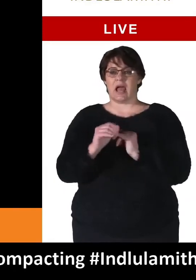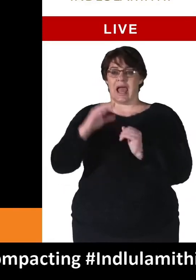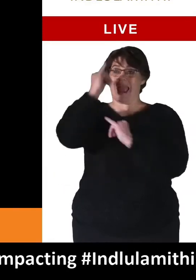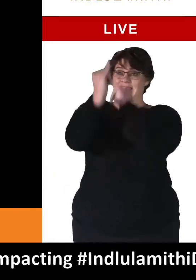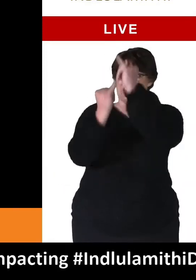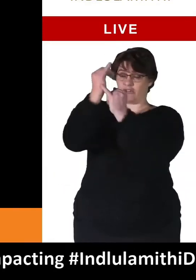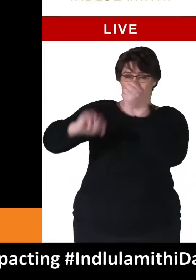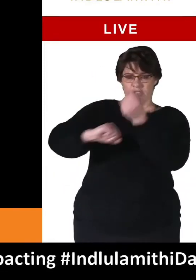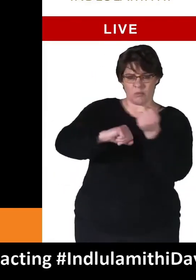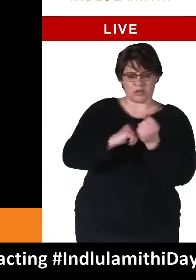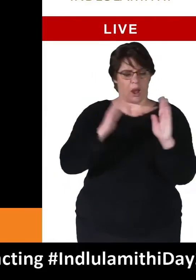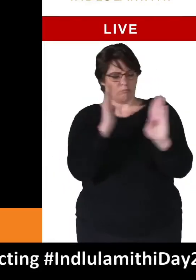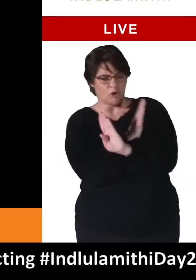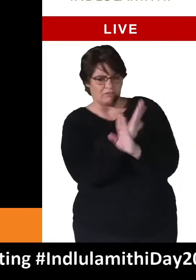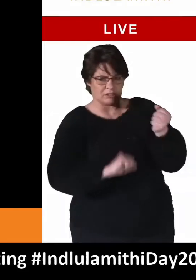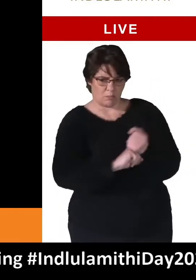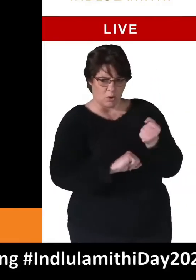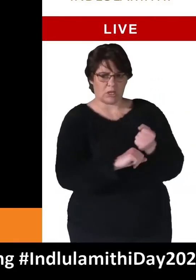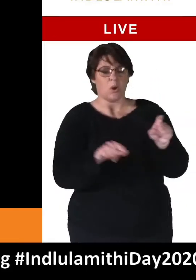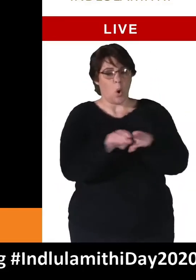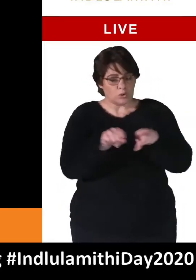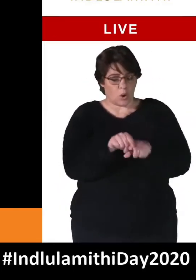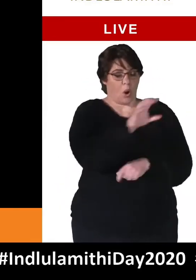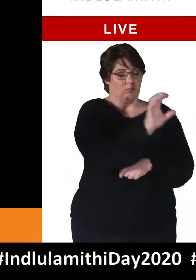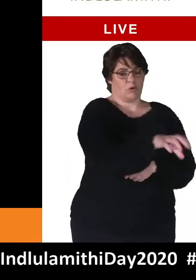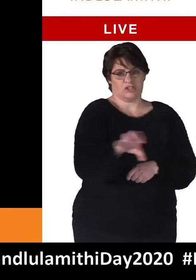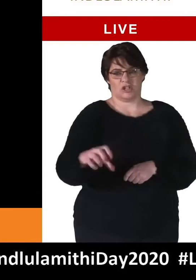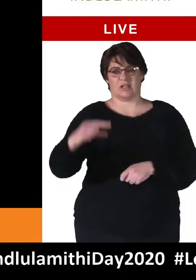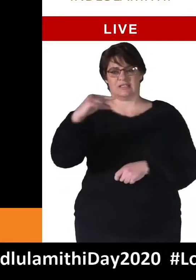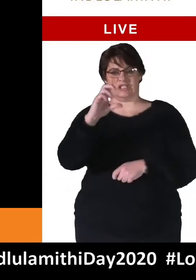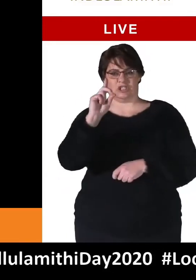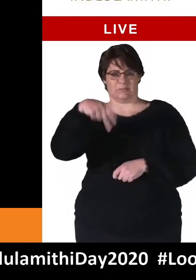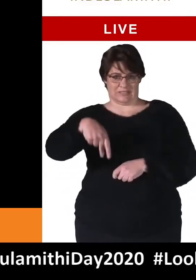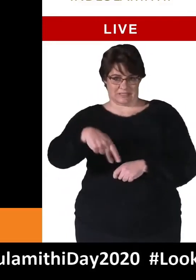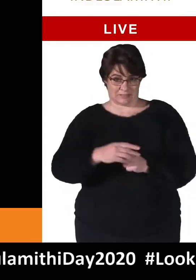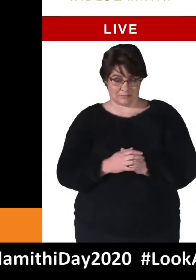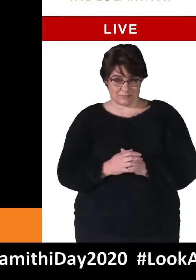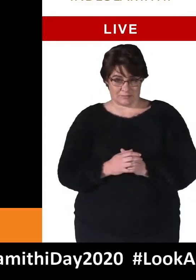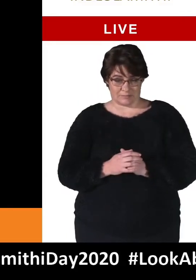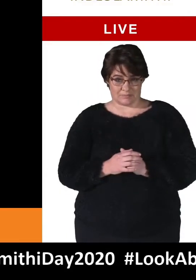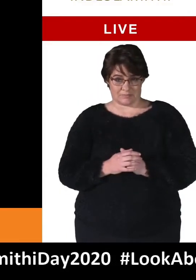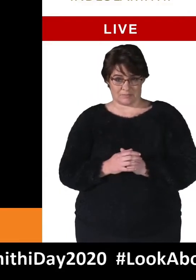international support, private support, as well as provincial GDPs.